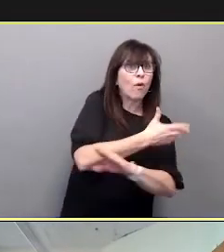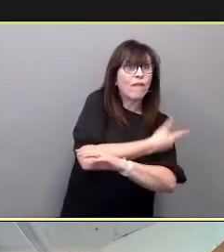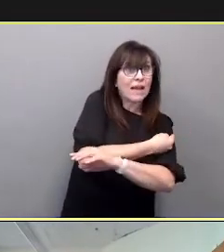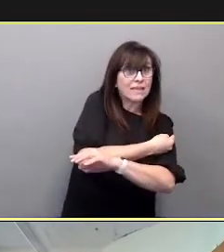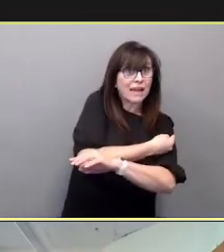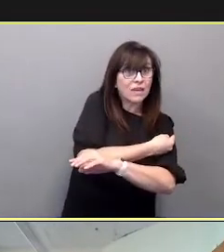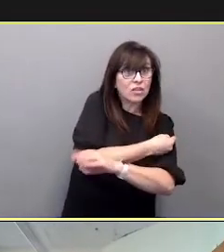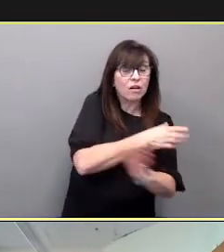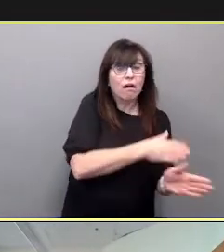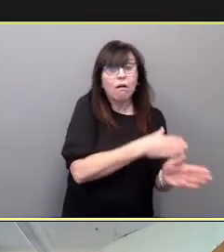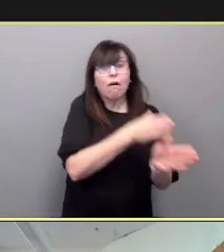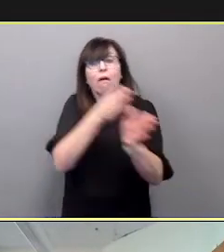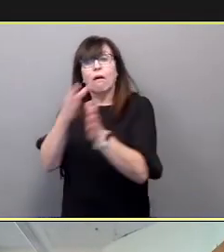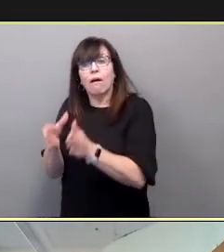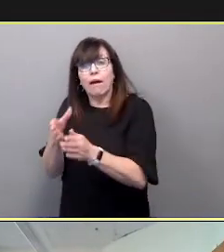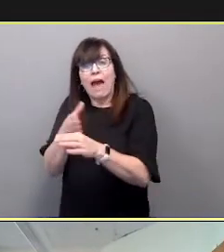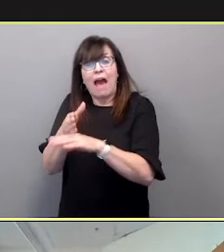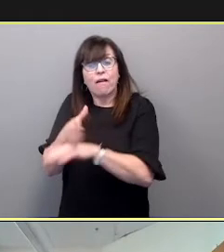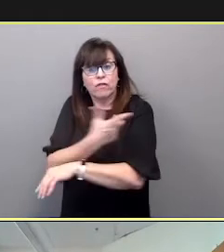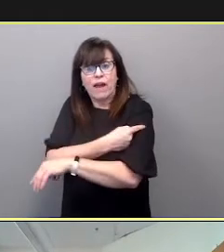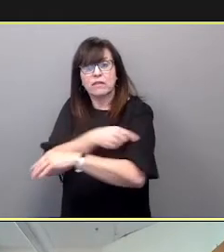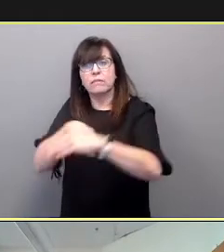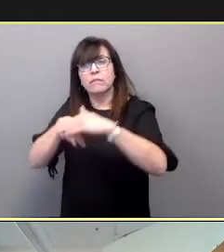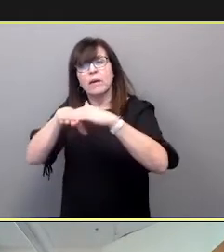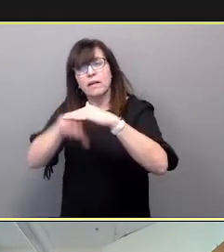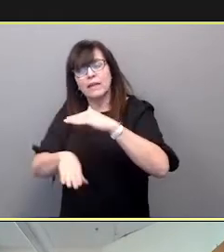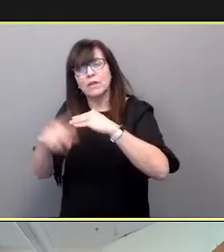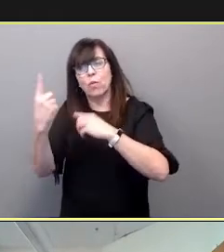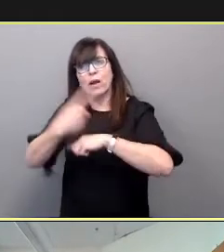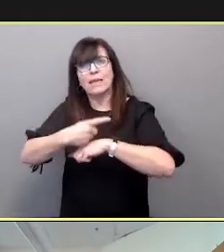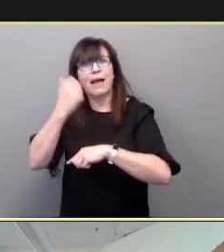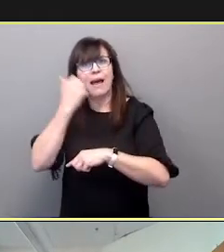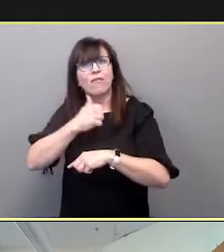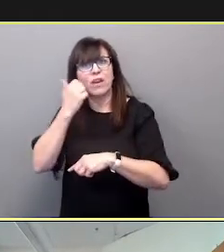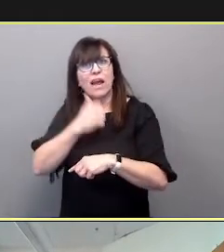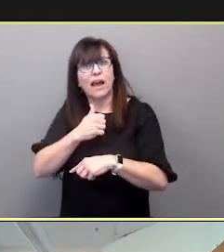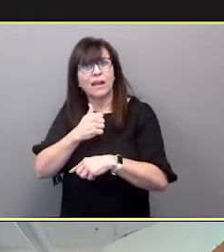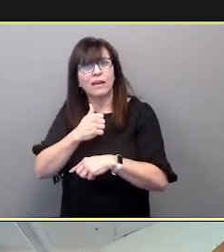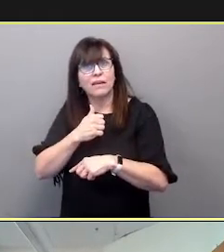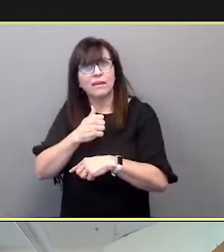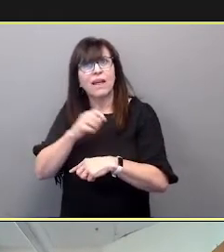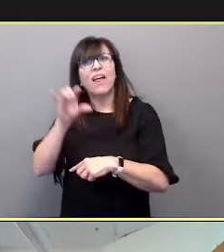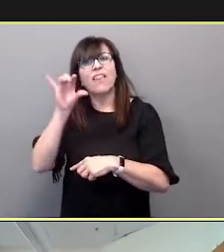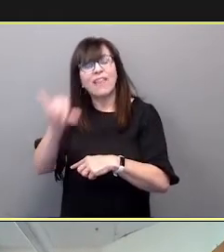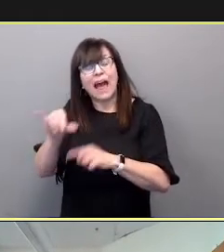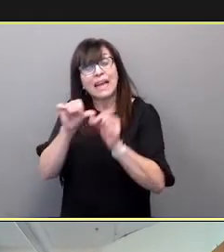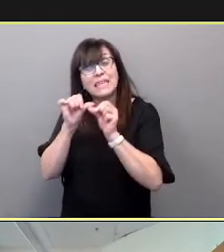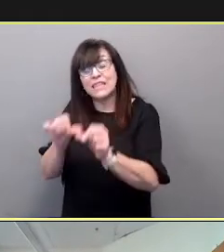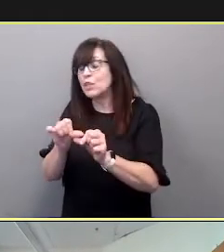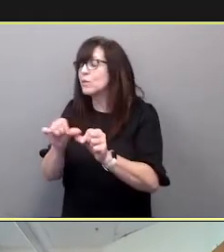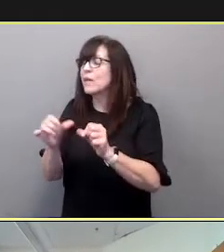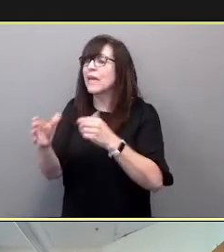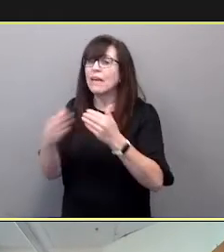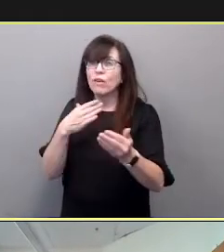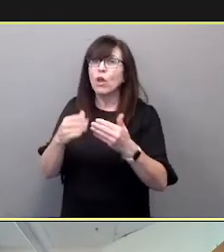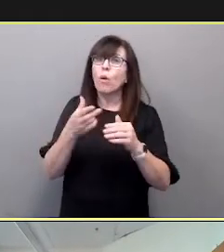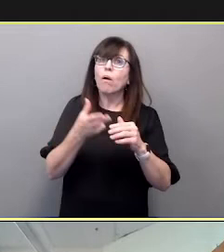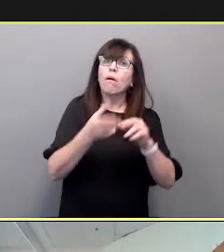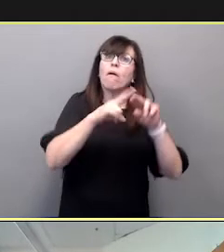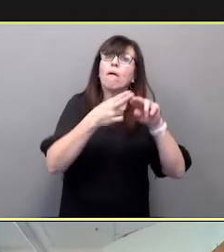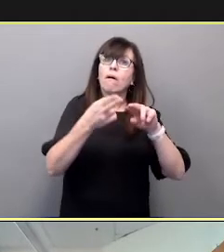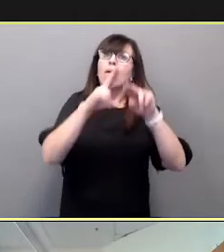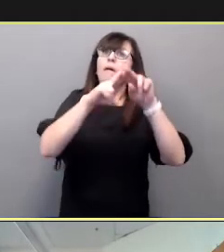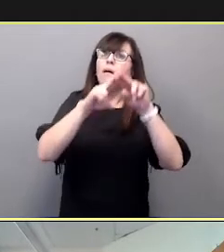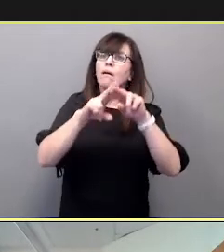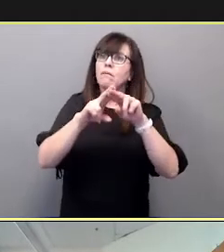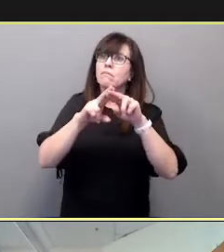rollout, we are down to less than 1 death per day. And that continues even though we've seen a rise in cases,